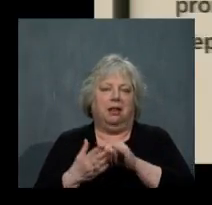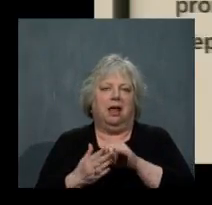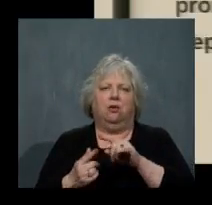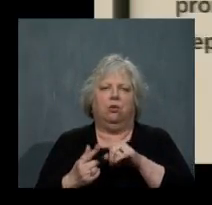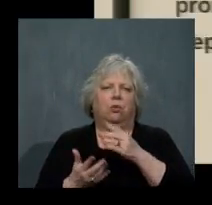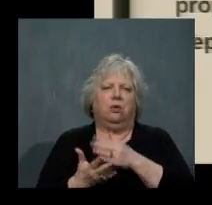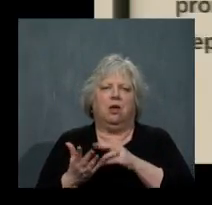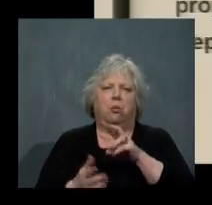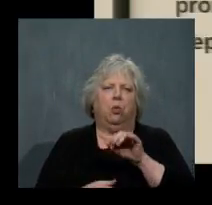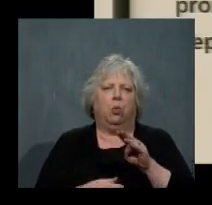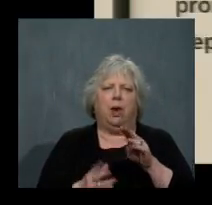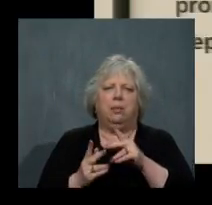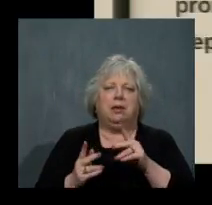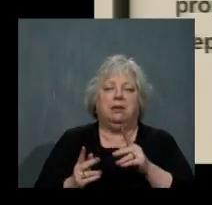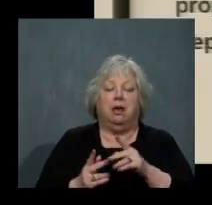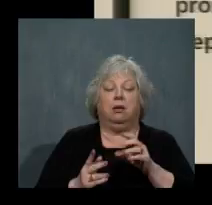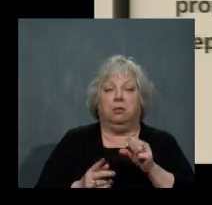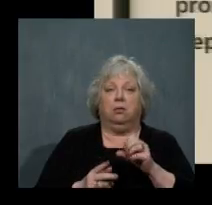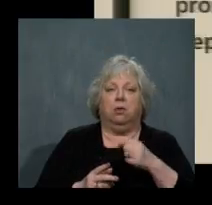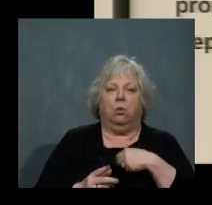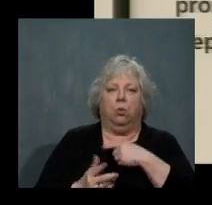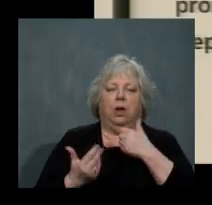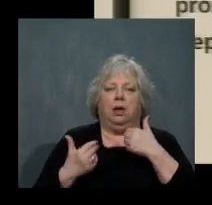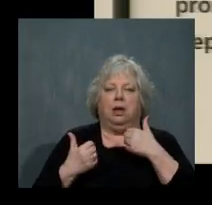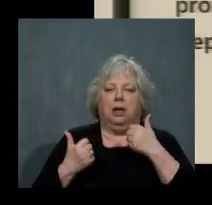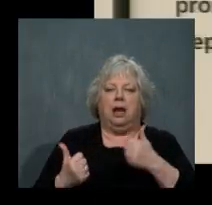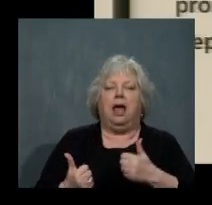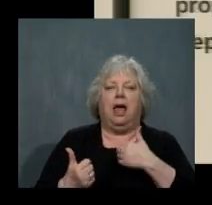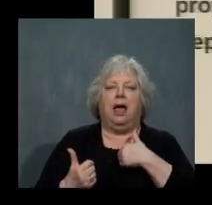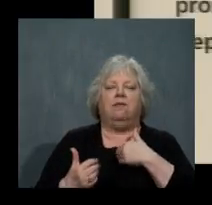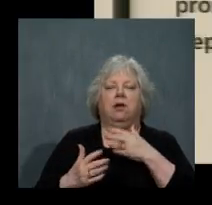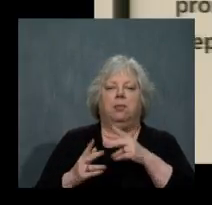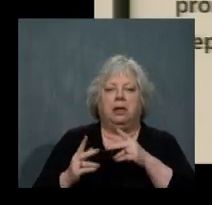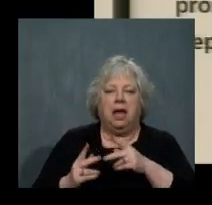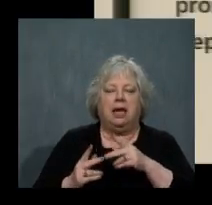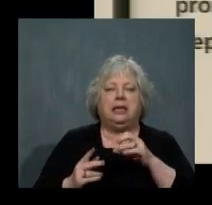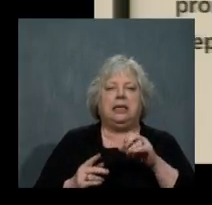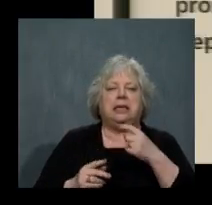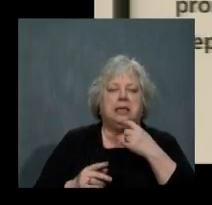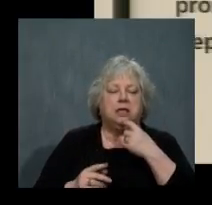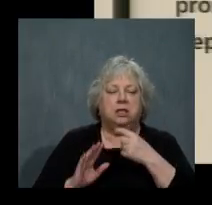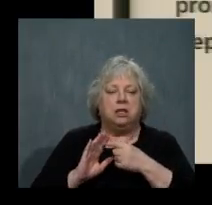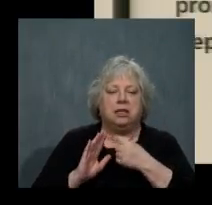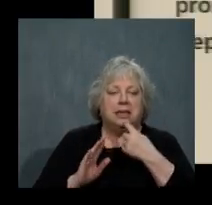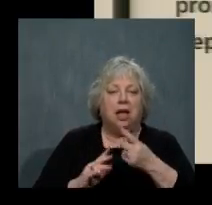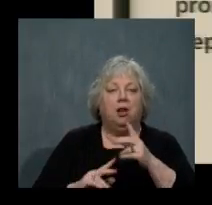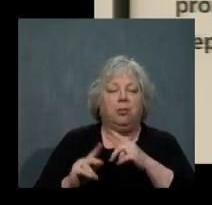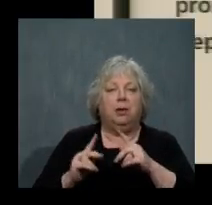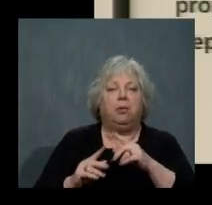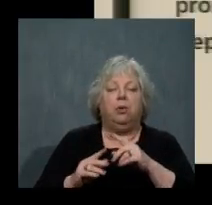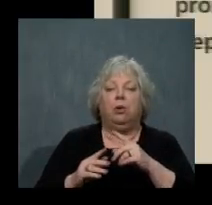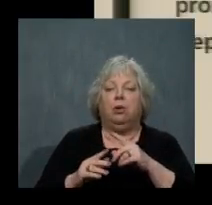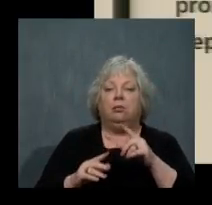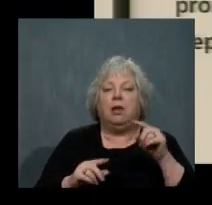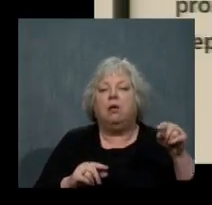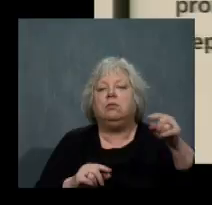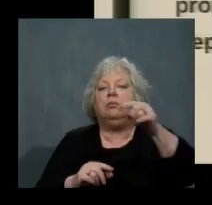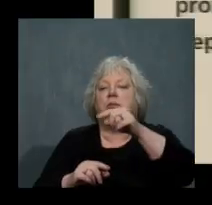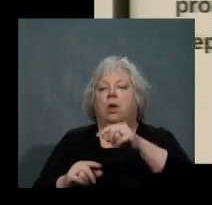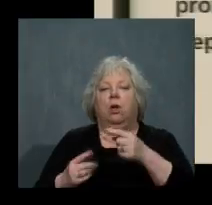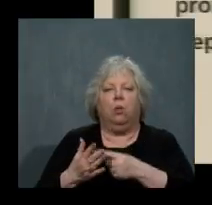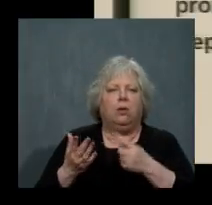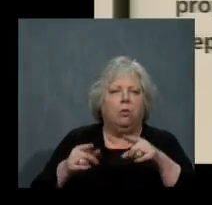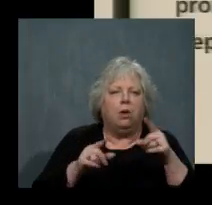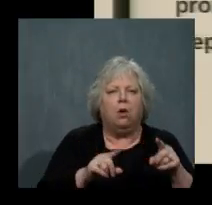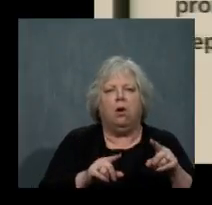sort of website so that we can have a place, direct people to a place where what's going on, when